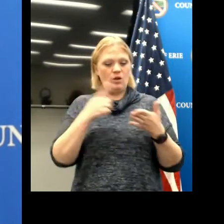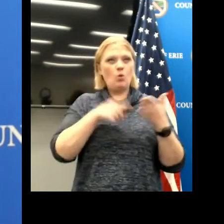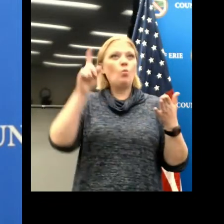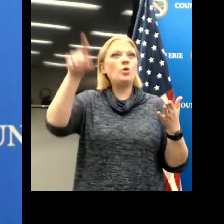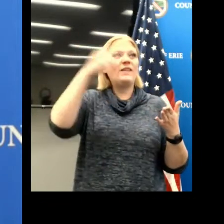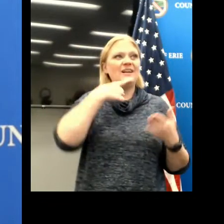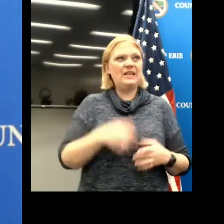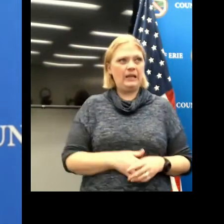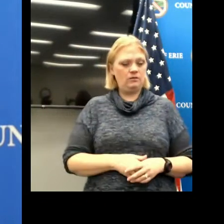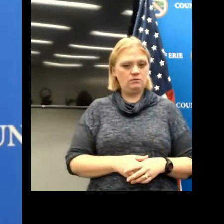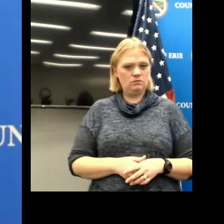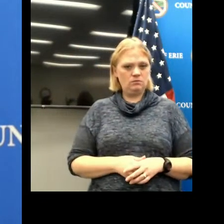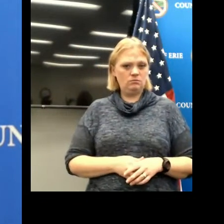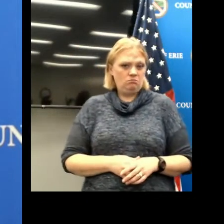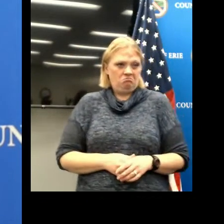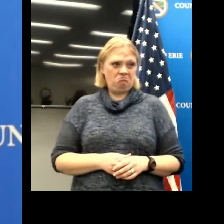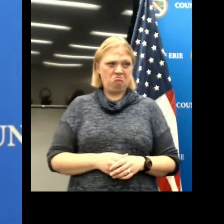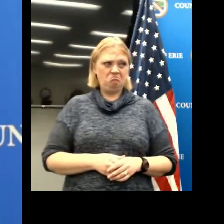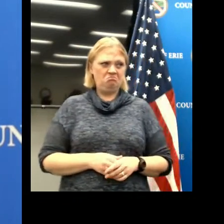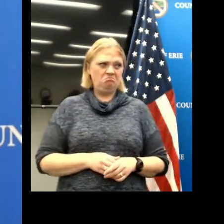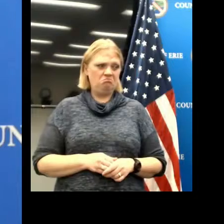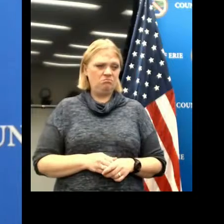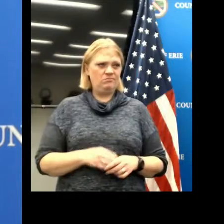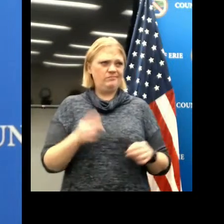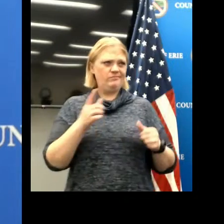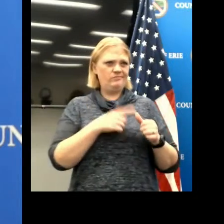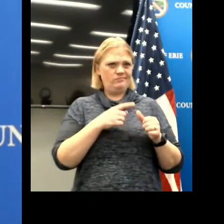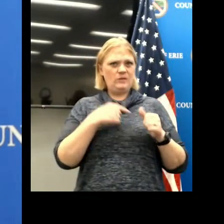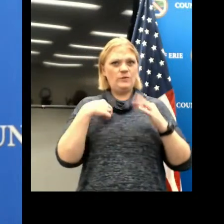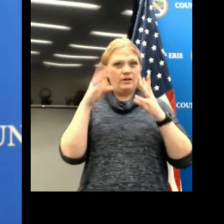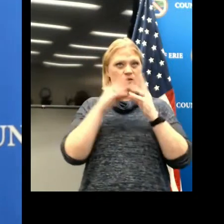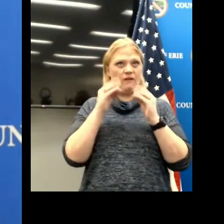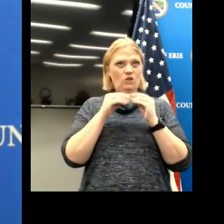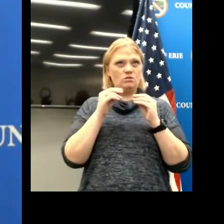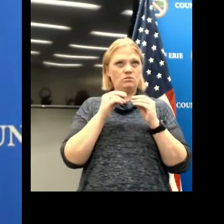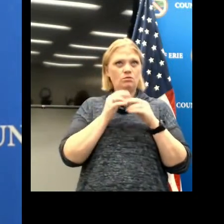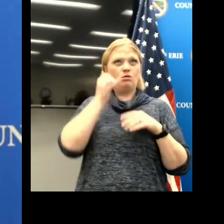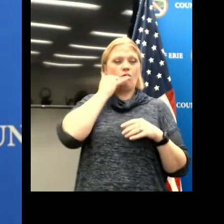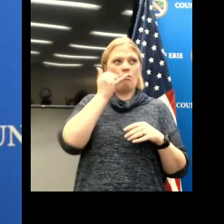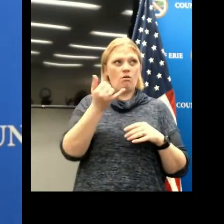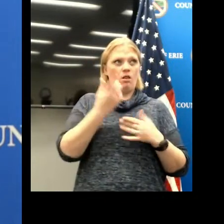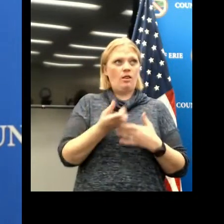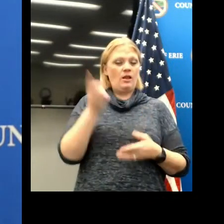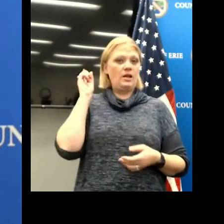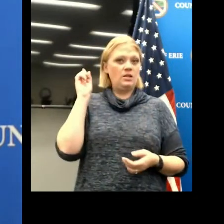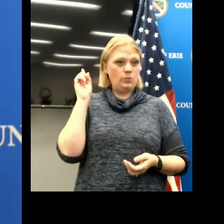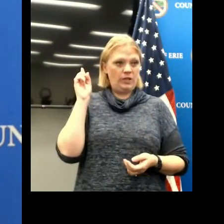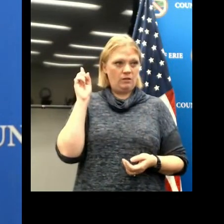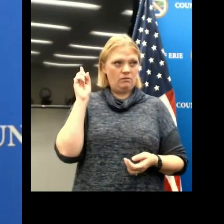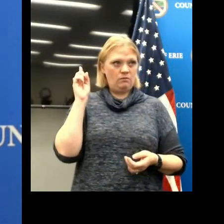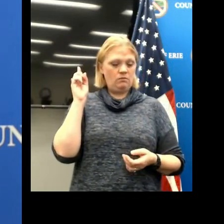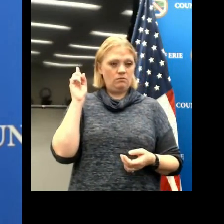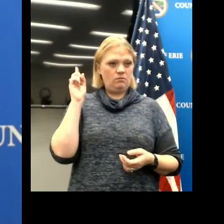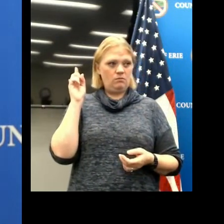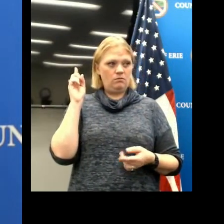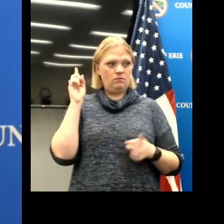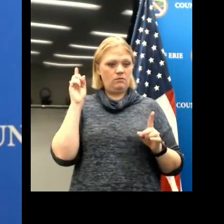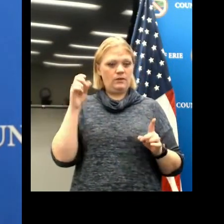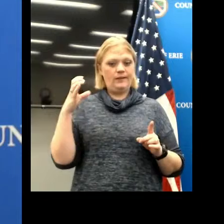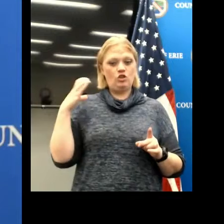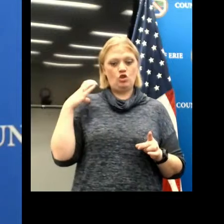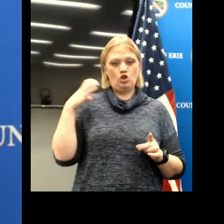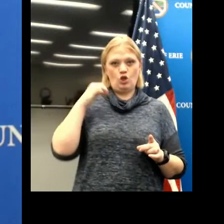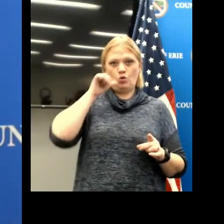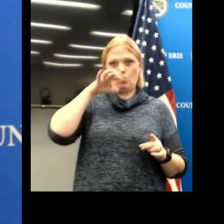saying? I think, first of all, I was on a conference call last week in which the chairwoman